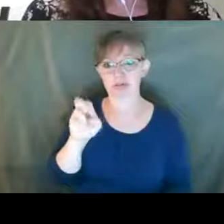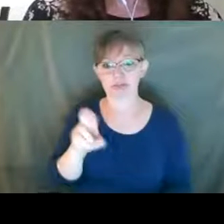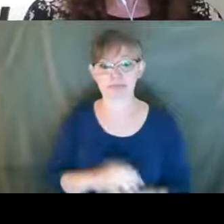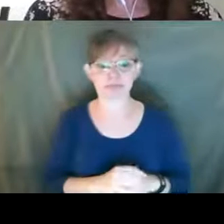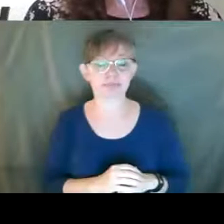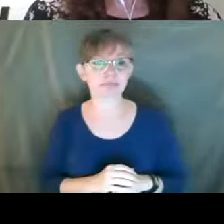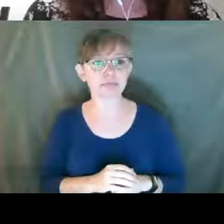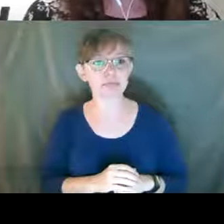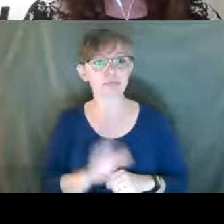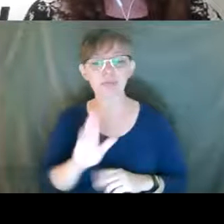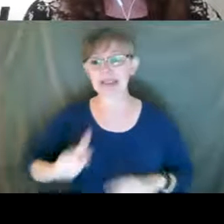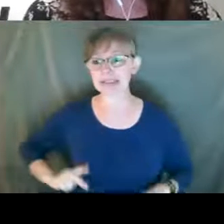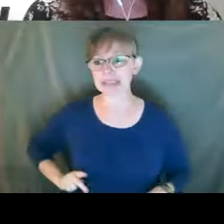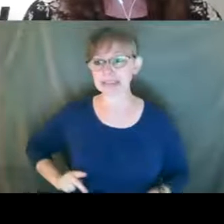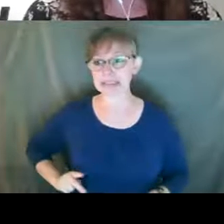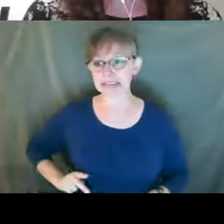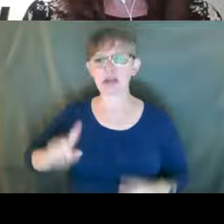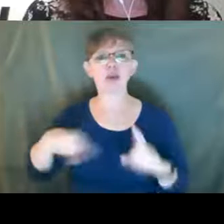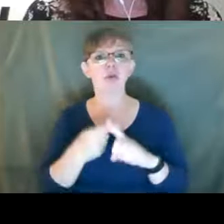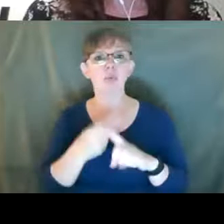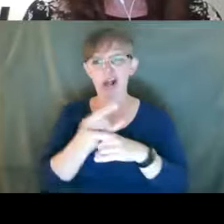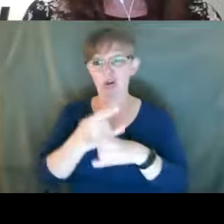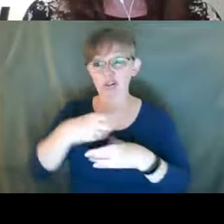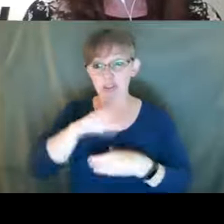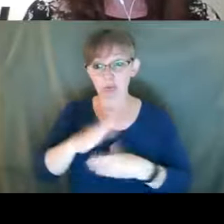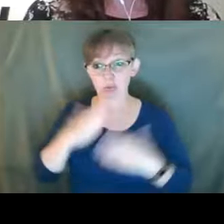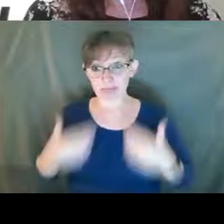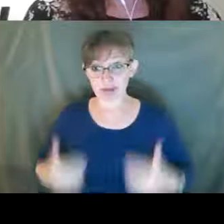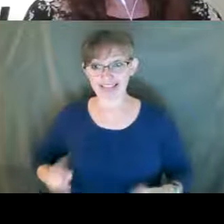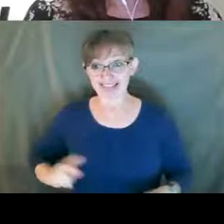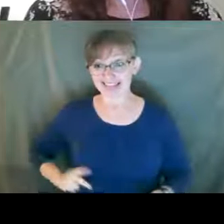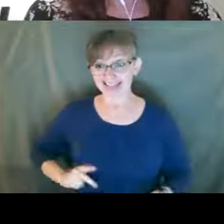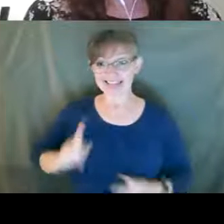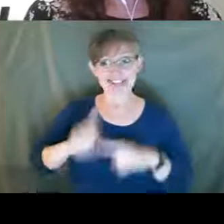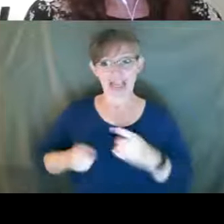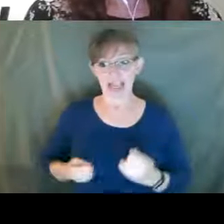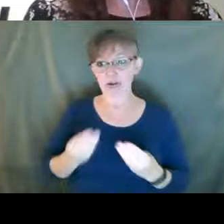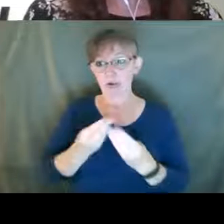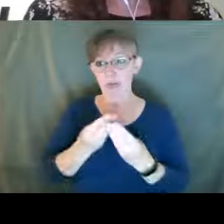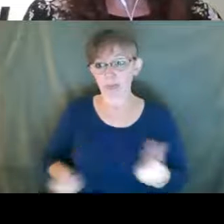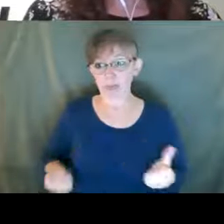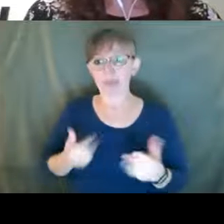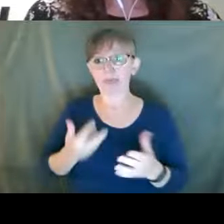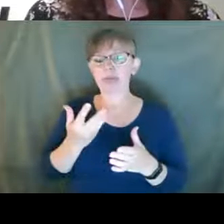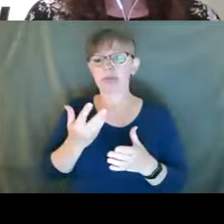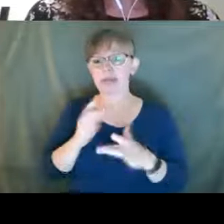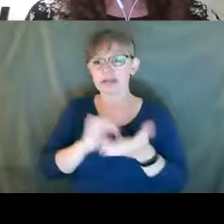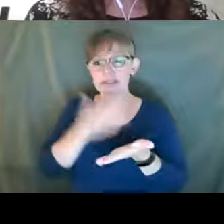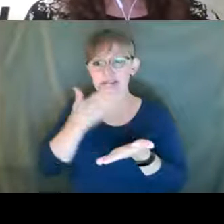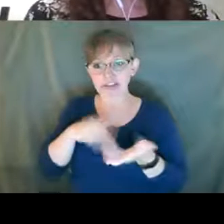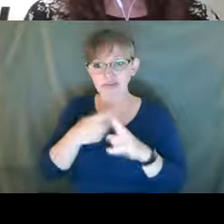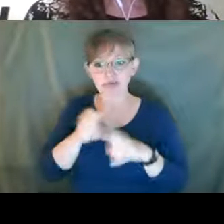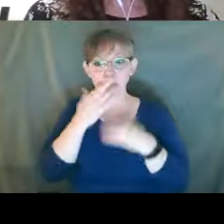Kidneys. When alcohol is present, the kidneys can't filter the toxins from the blood as they're supposed to. Alcohol inflames